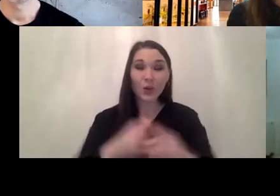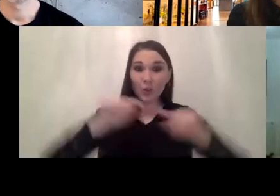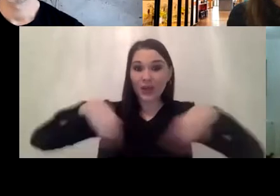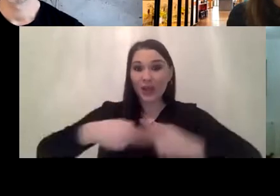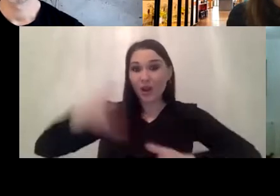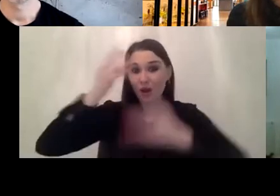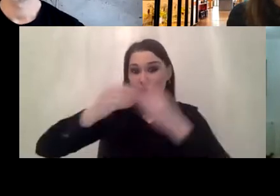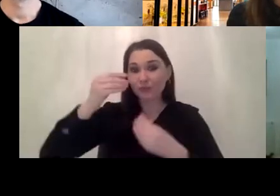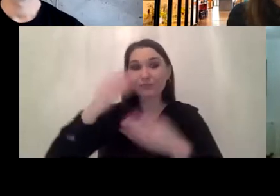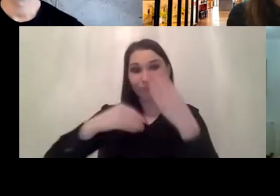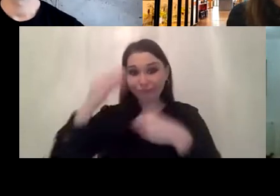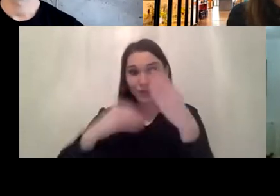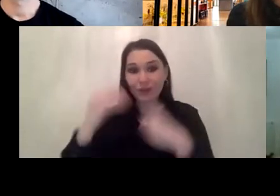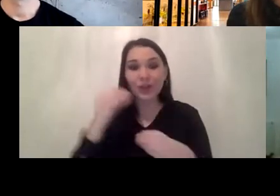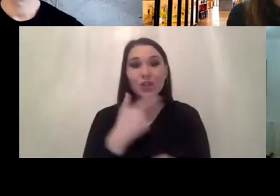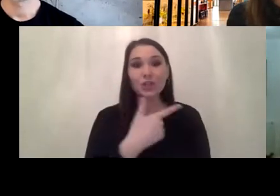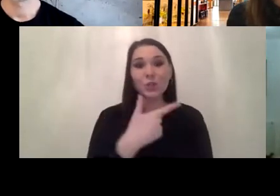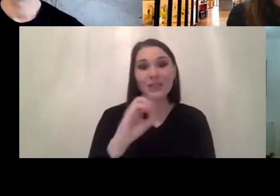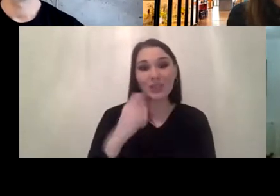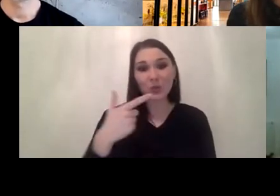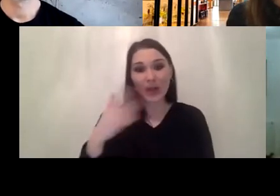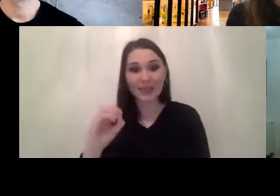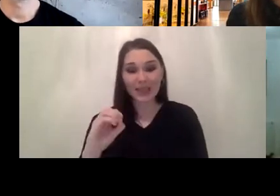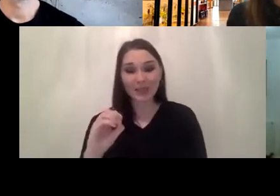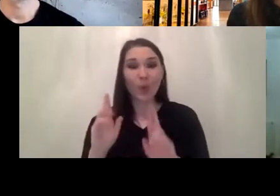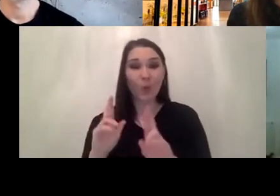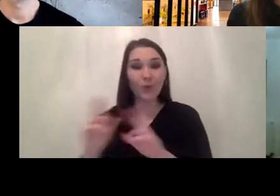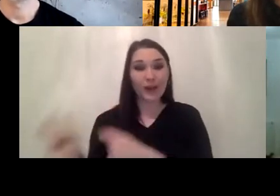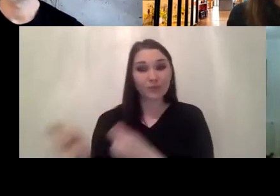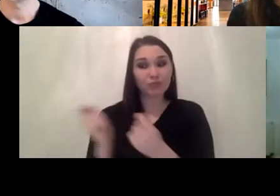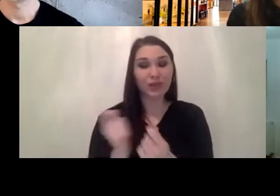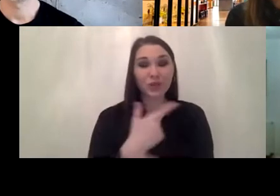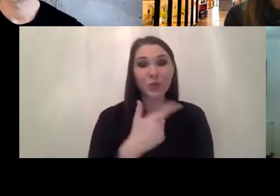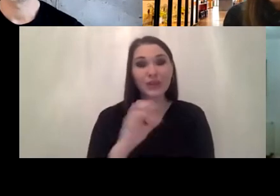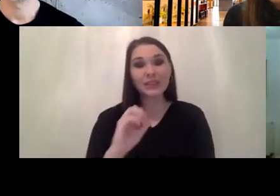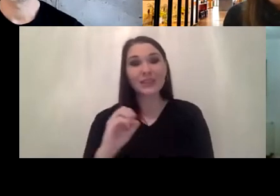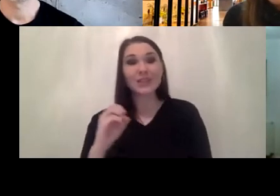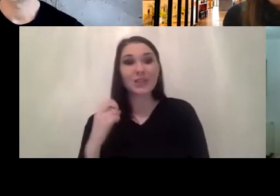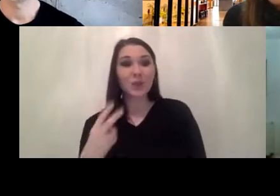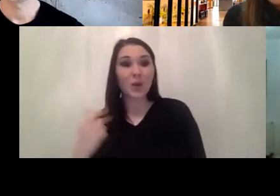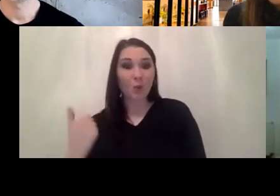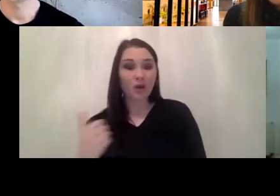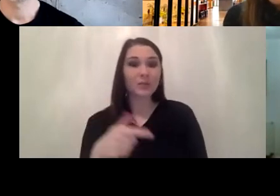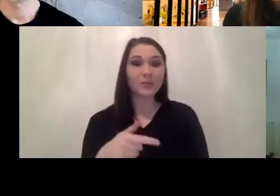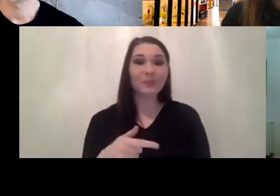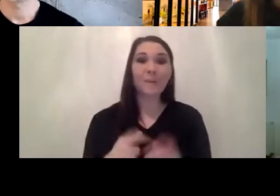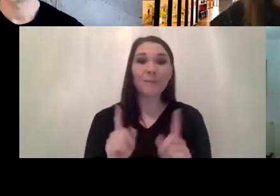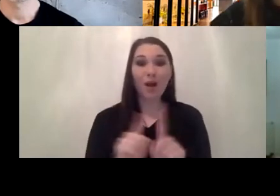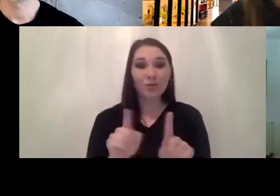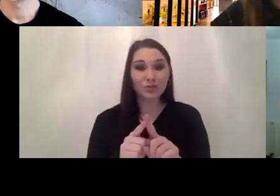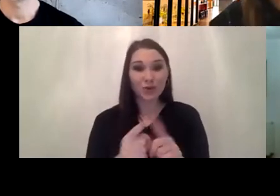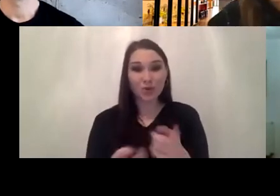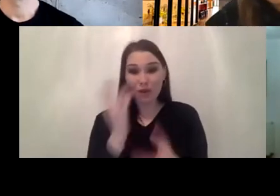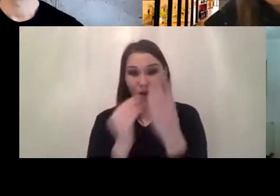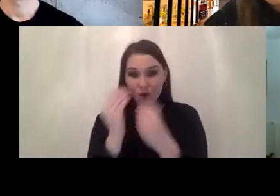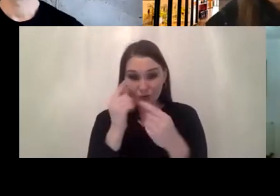2020 that we can hopefully take into 2021. But I also learned a bunch of stuff around like new digital tools. Like I had never